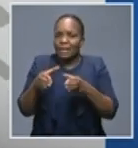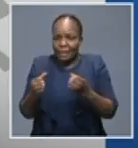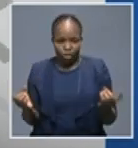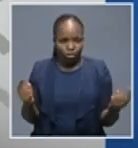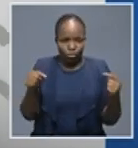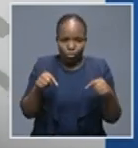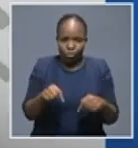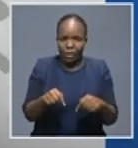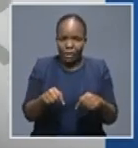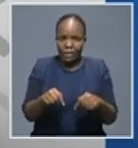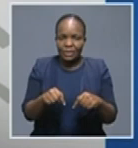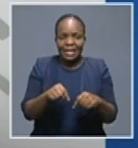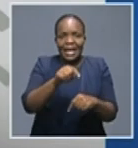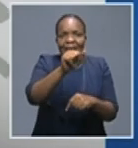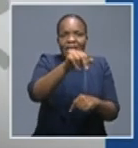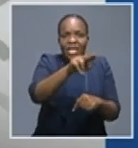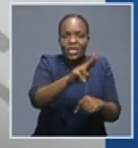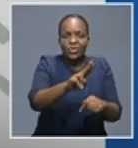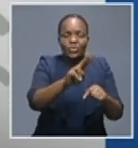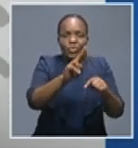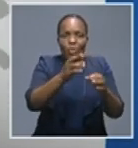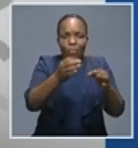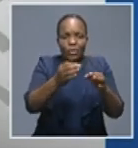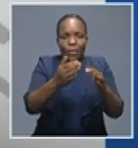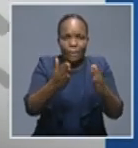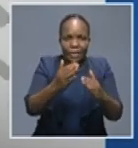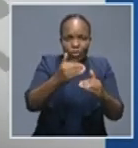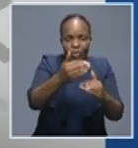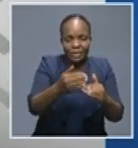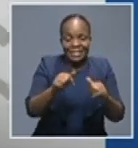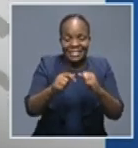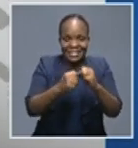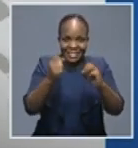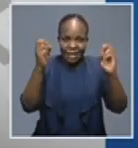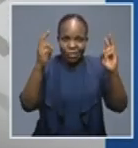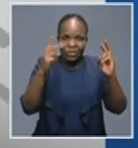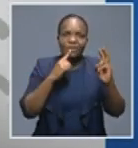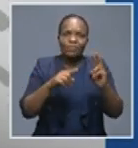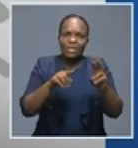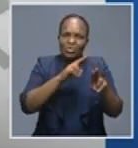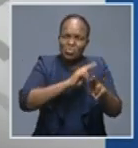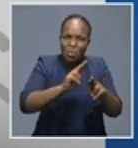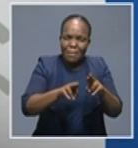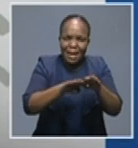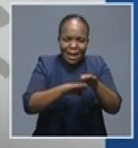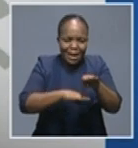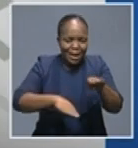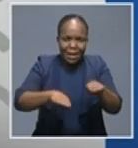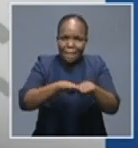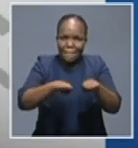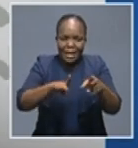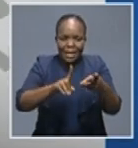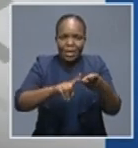given that the AU Assembly have decided that the theme for this year is accelerating implementation of